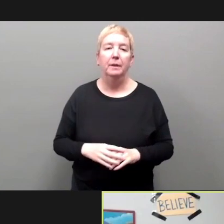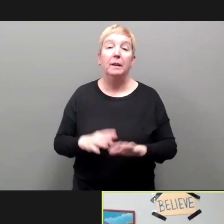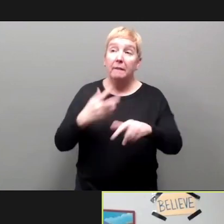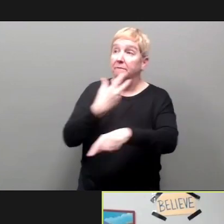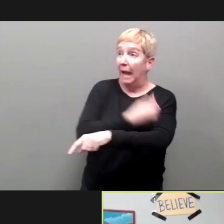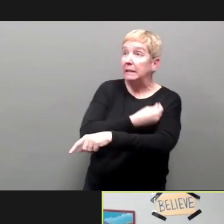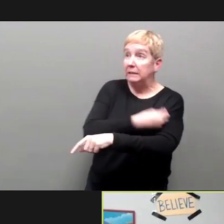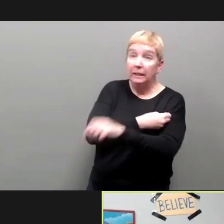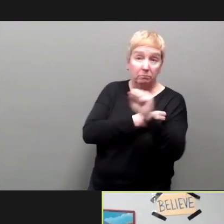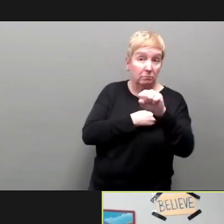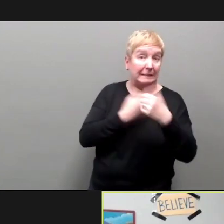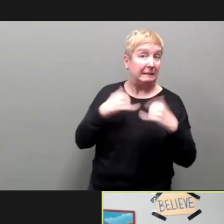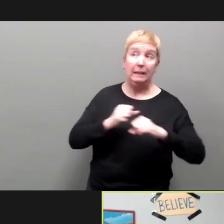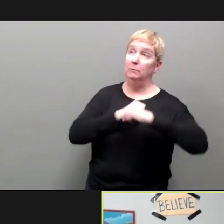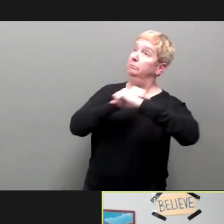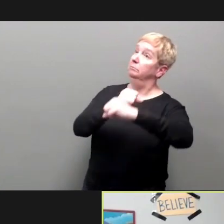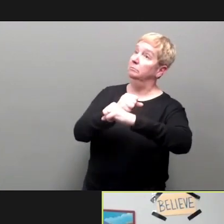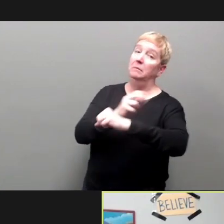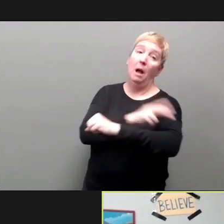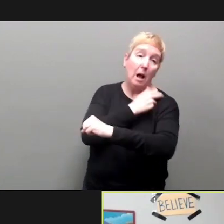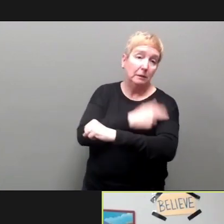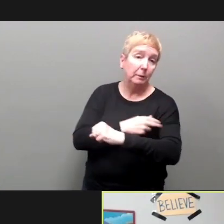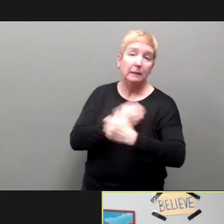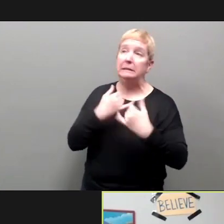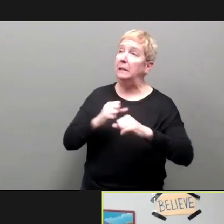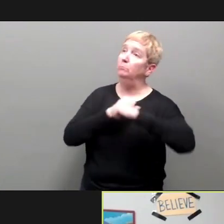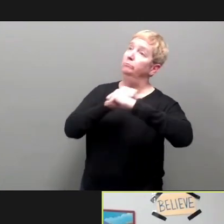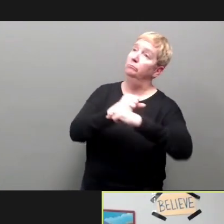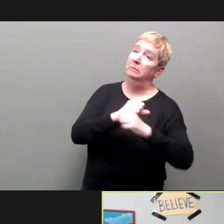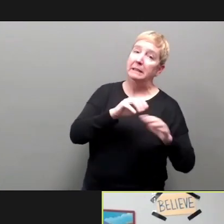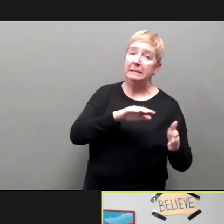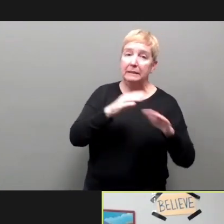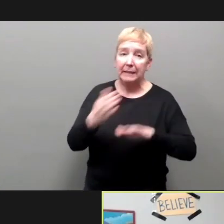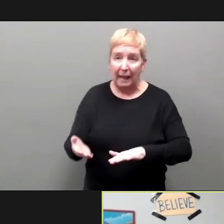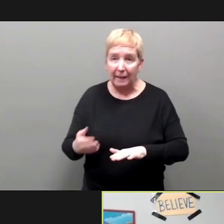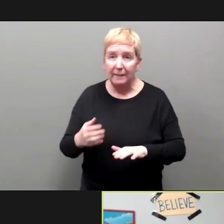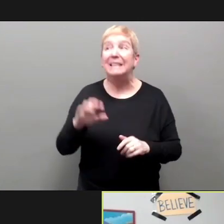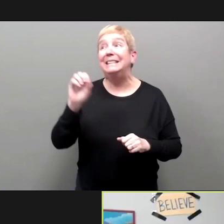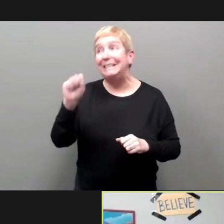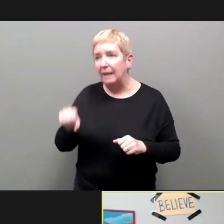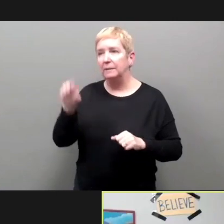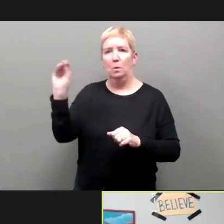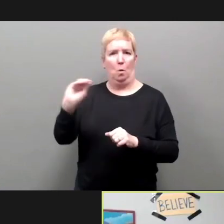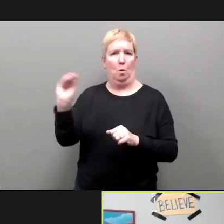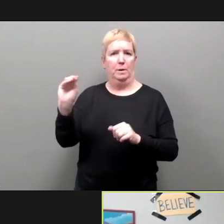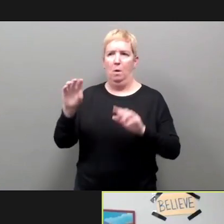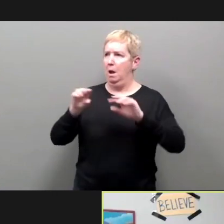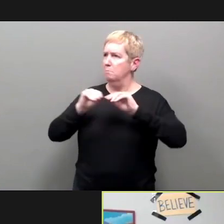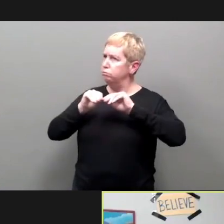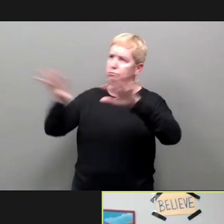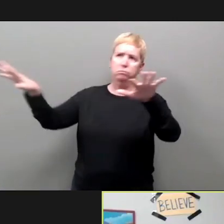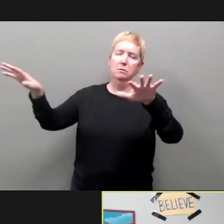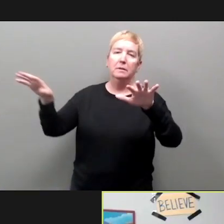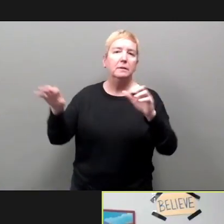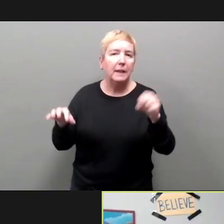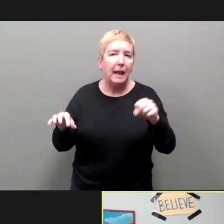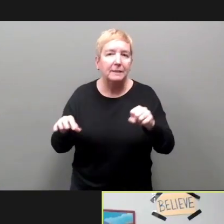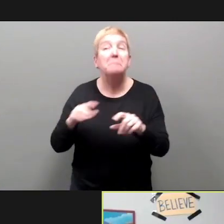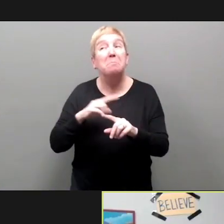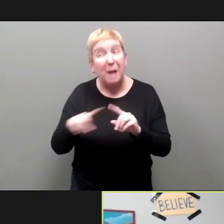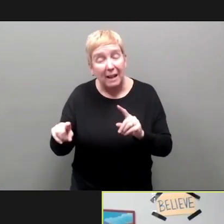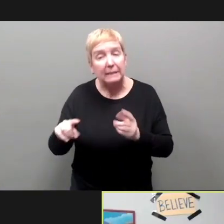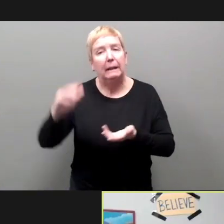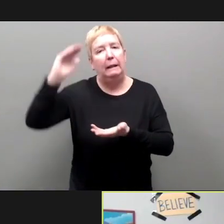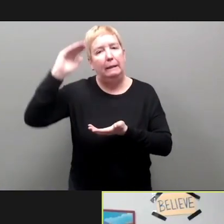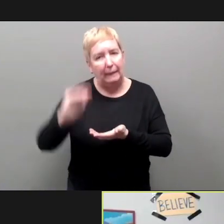more breakthrough cases. Omicron is so infectious, but we aren't, like David said, not seeing as many deaths and